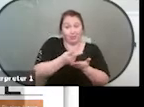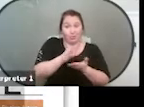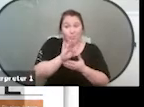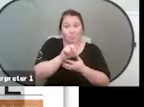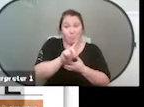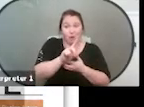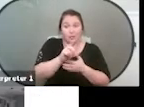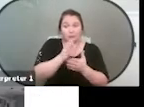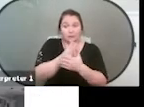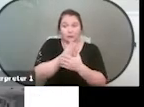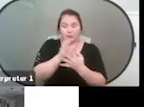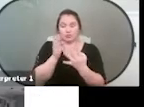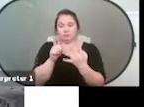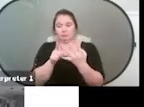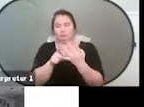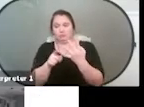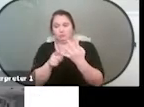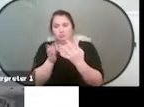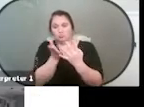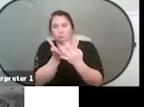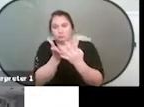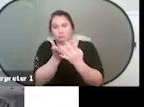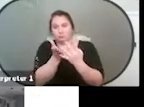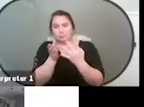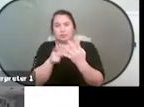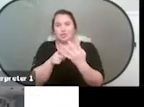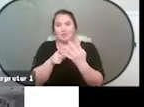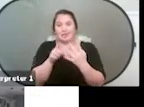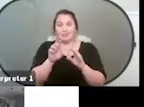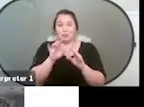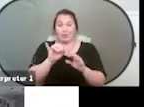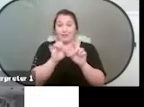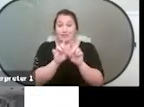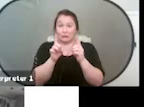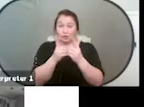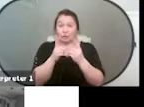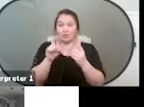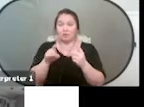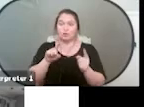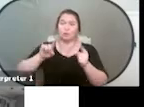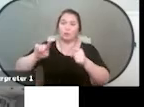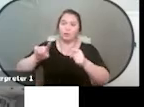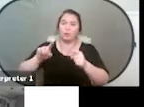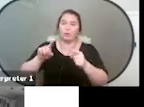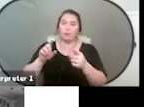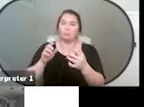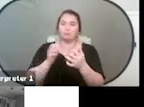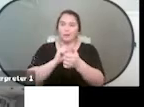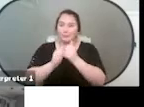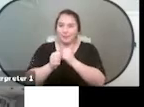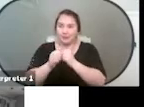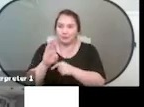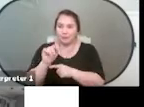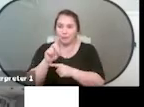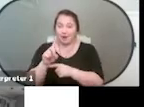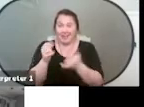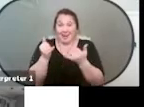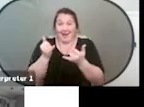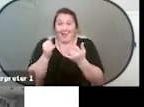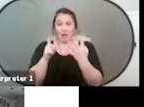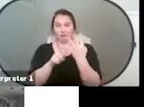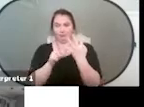and phase 4. And so the district went back out and passed the bond, and phase 4 is now